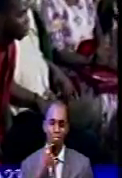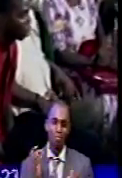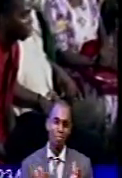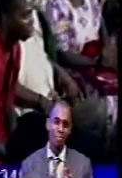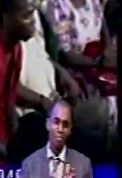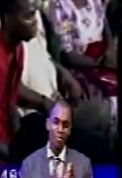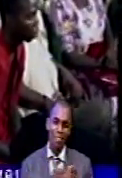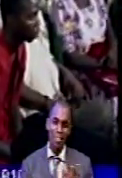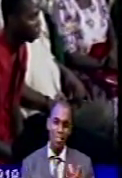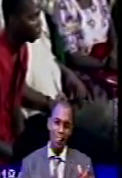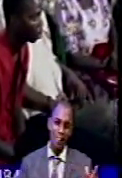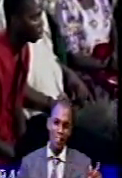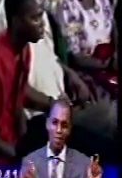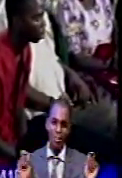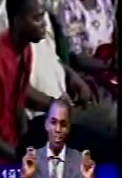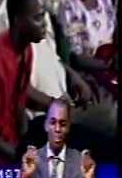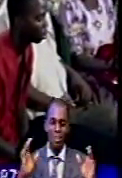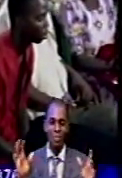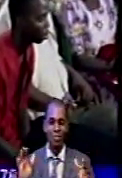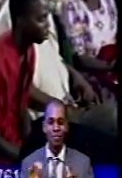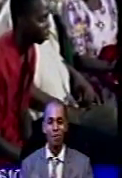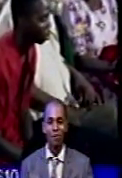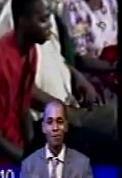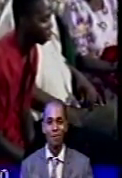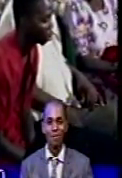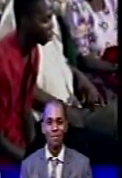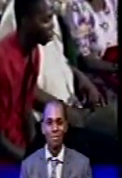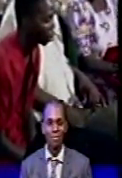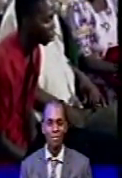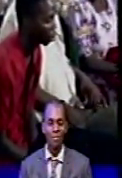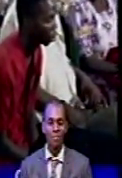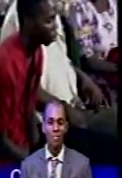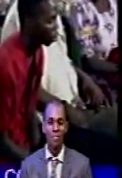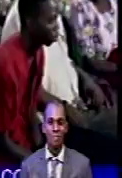live to some other locations.